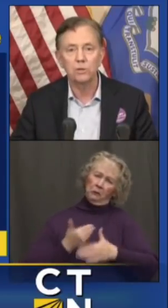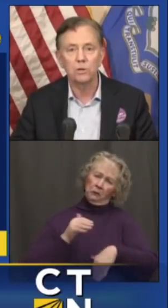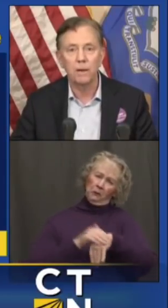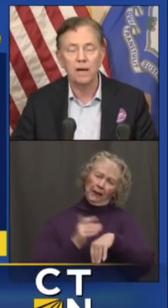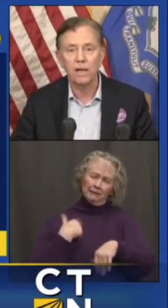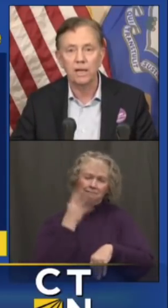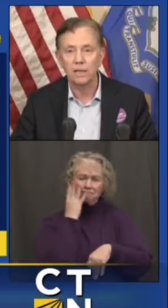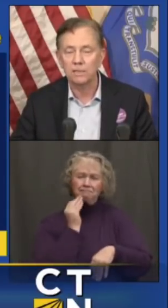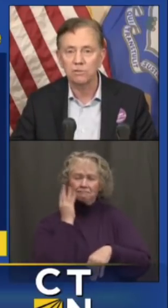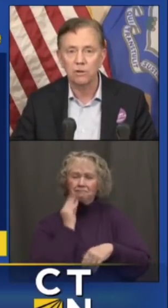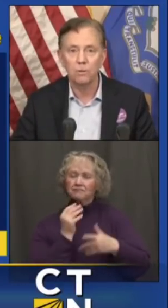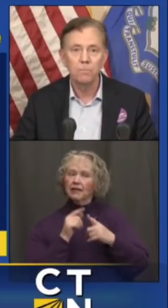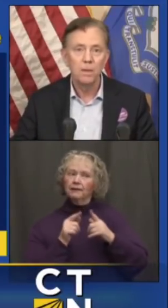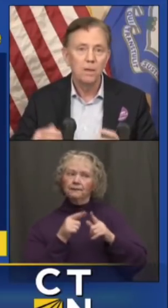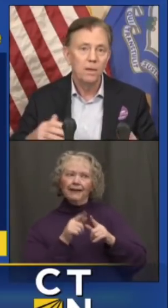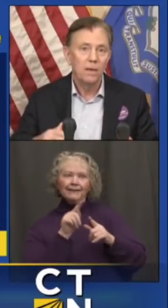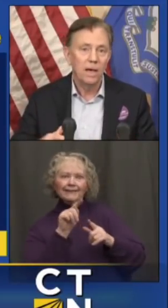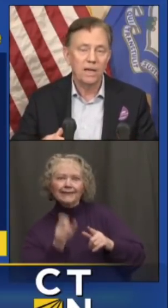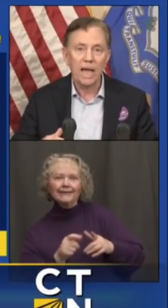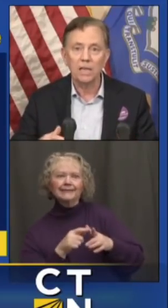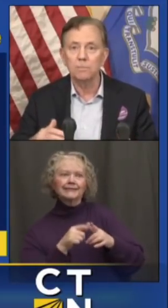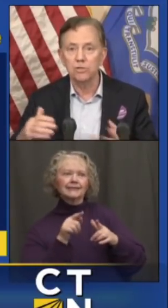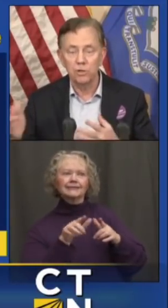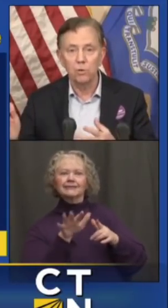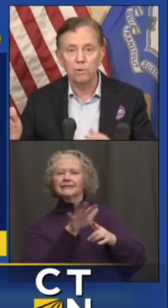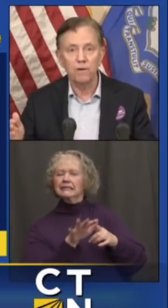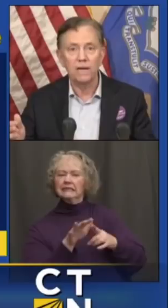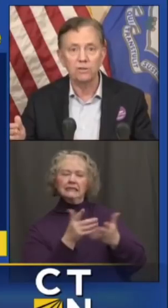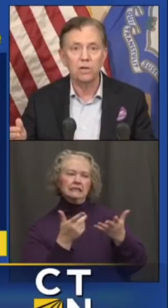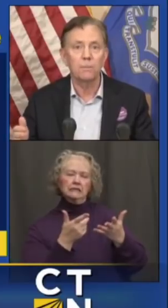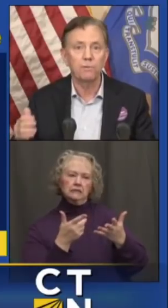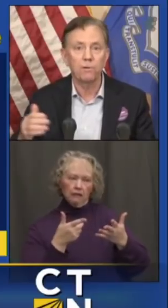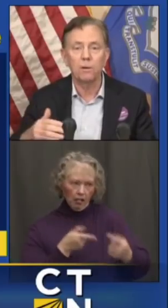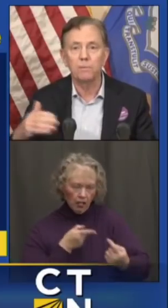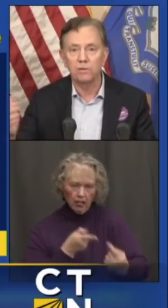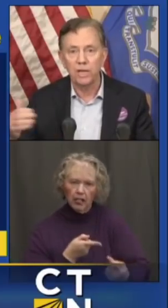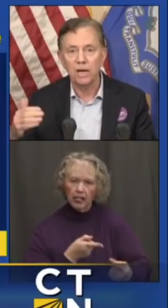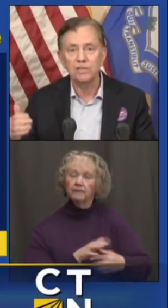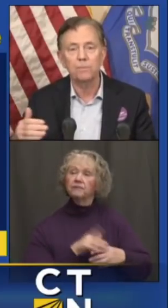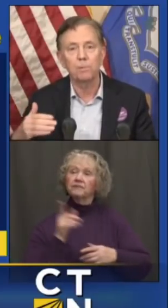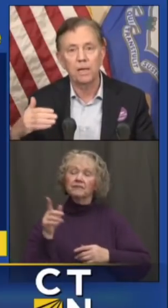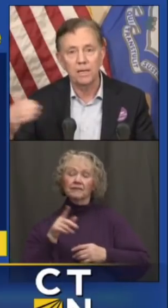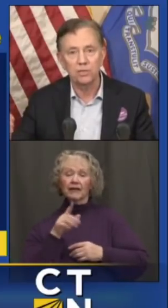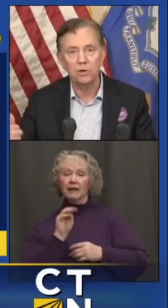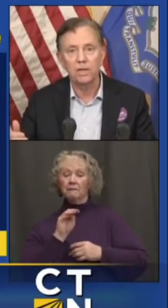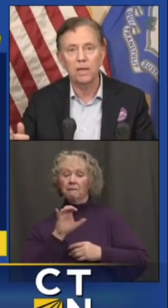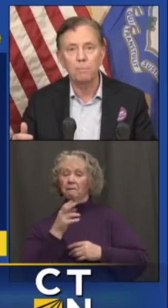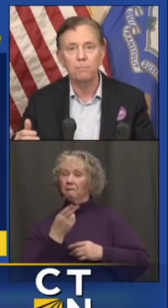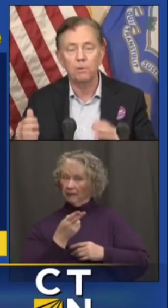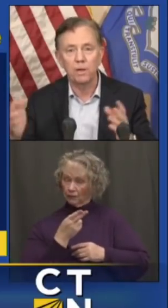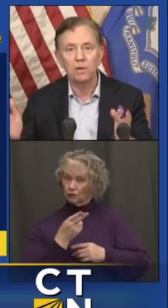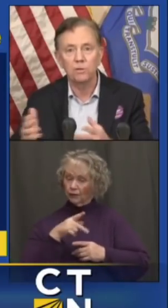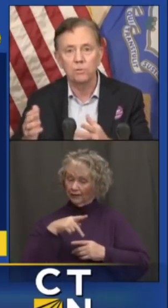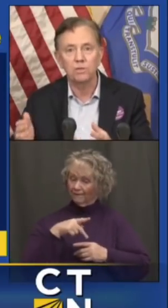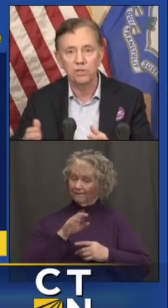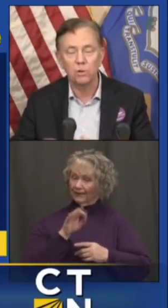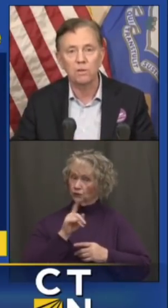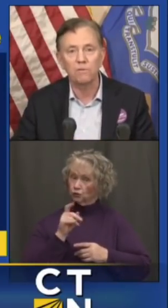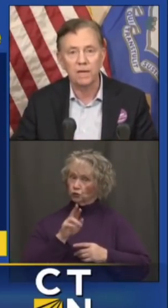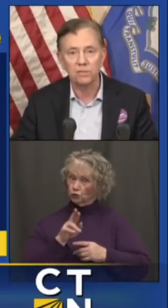quite sure how to handle it. So out of Kalamazoo, where Pfizer comes from, they're de-icing planes, trying to get people there